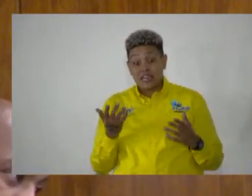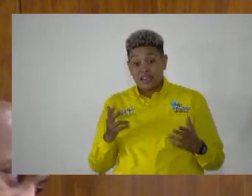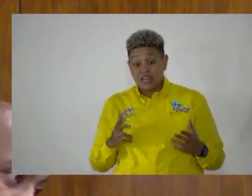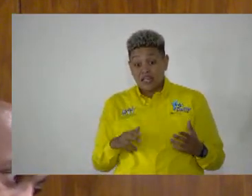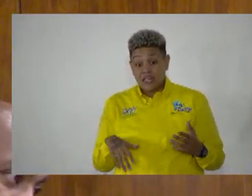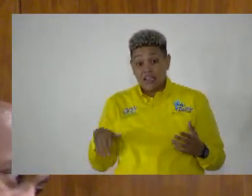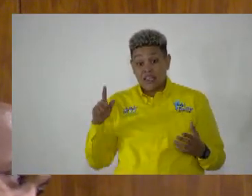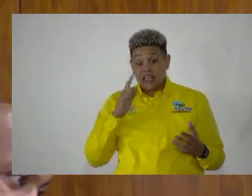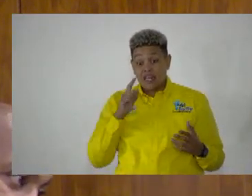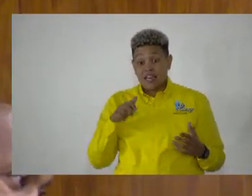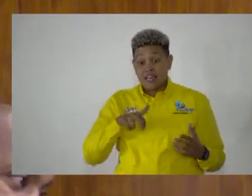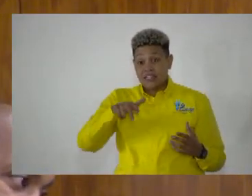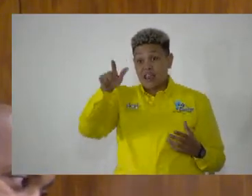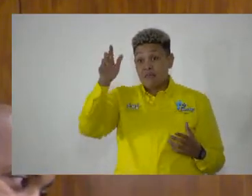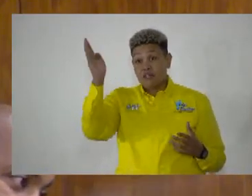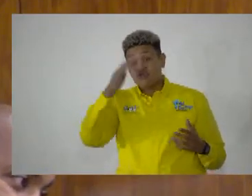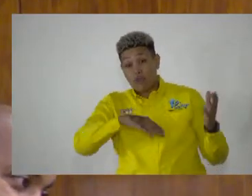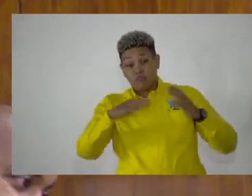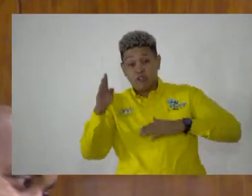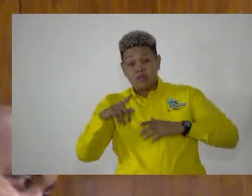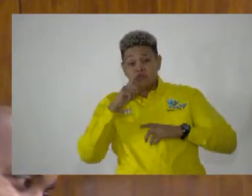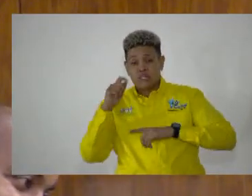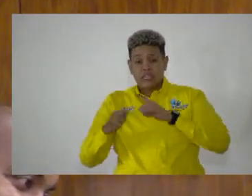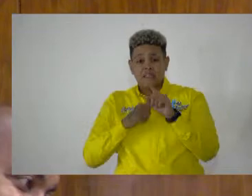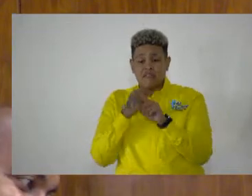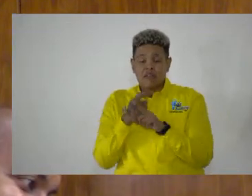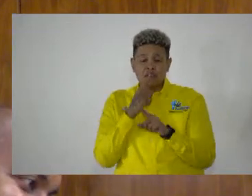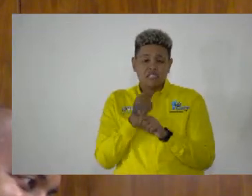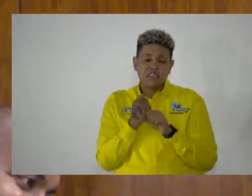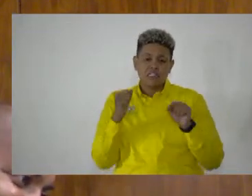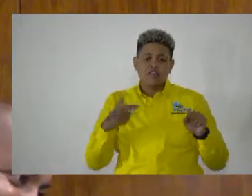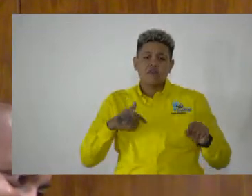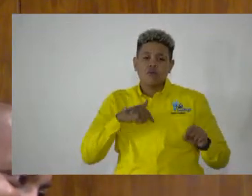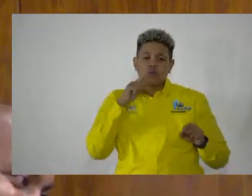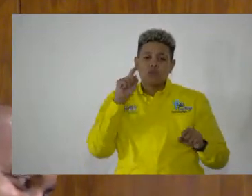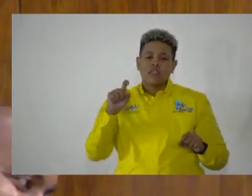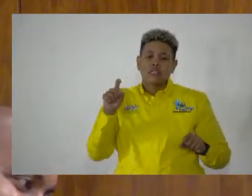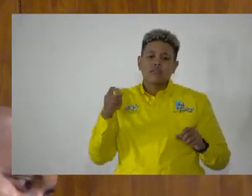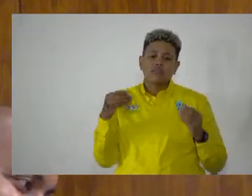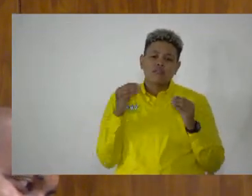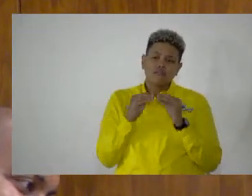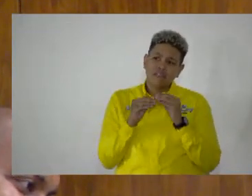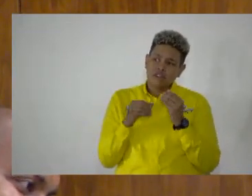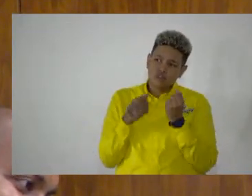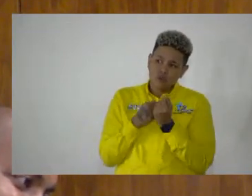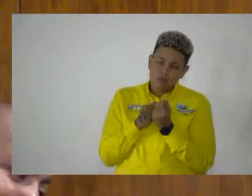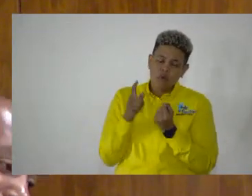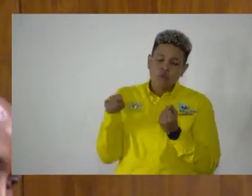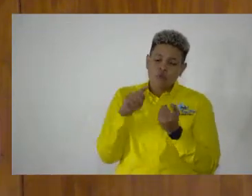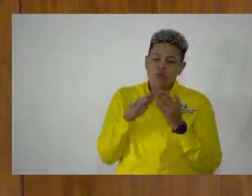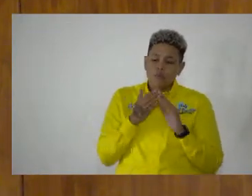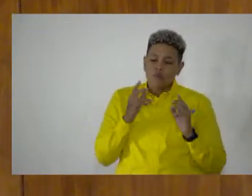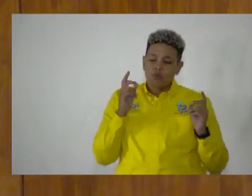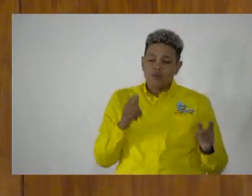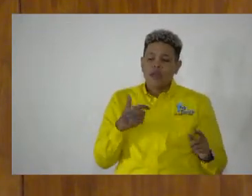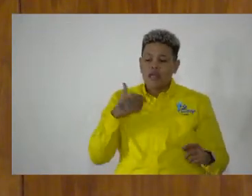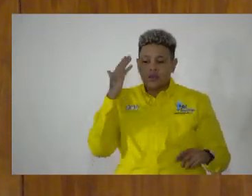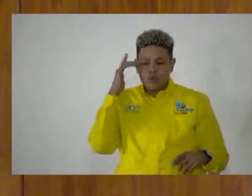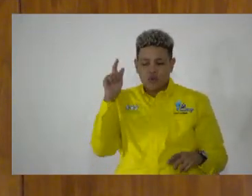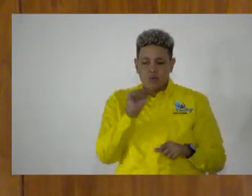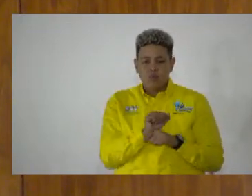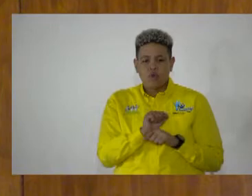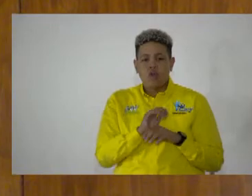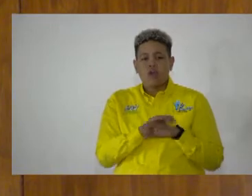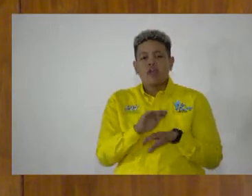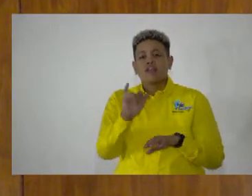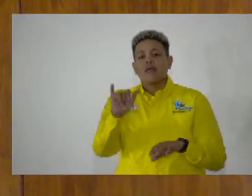is collapsing, various other things which are affecting safety. And we really need to address those quickly, and I know you're working on that, so